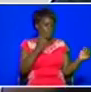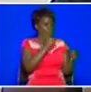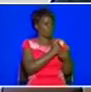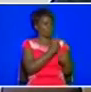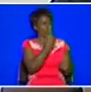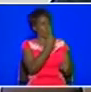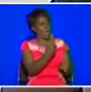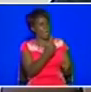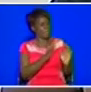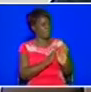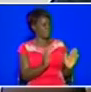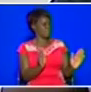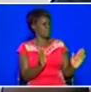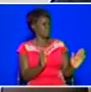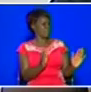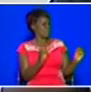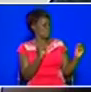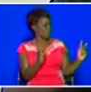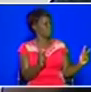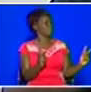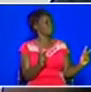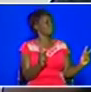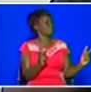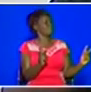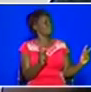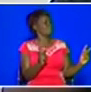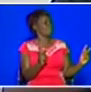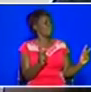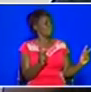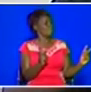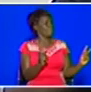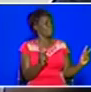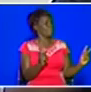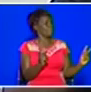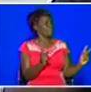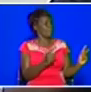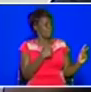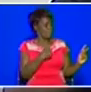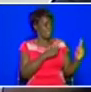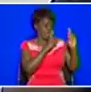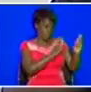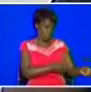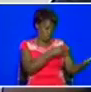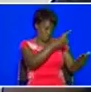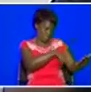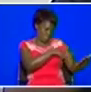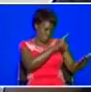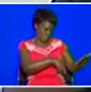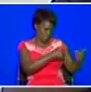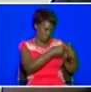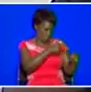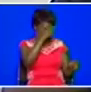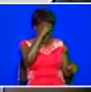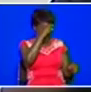one or the other, okay, what is the report I have read from government, from